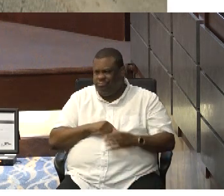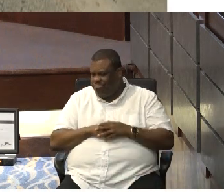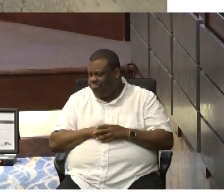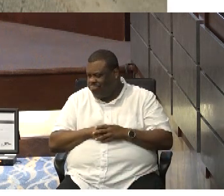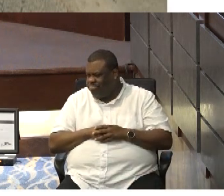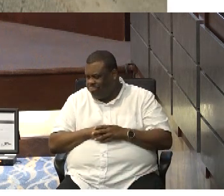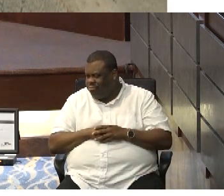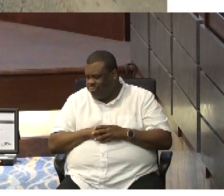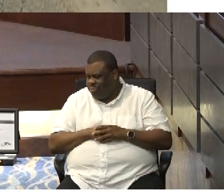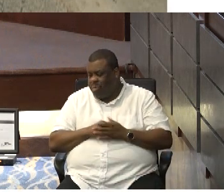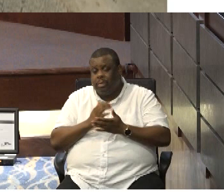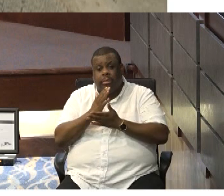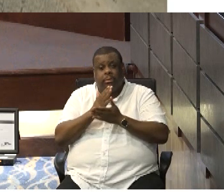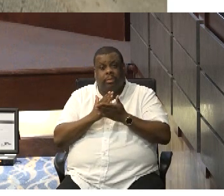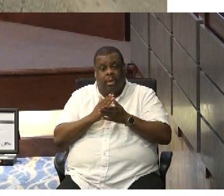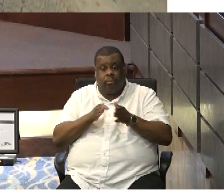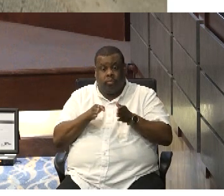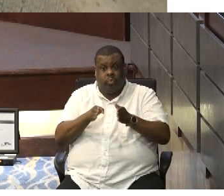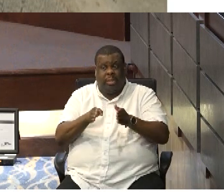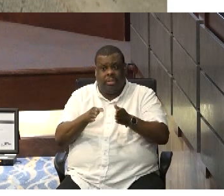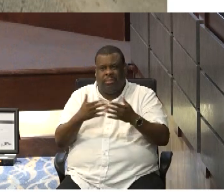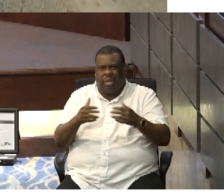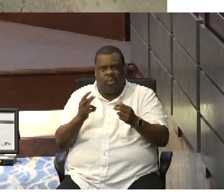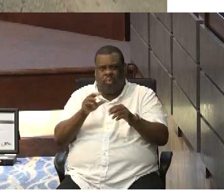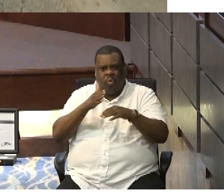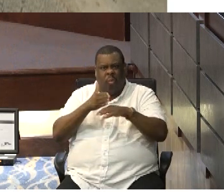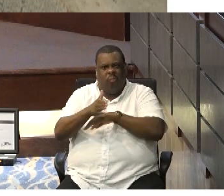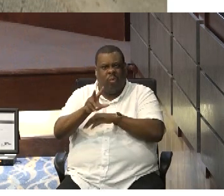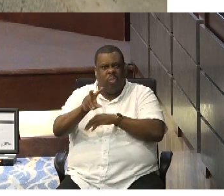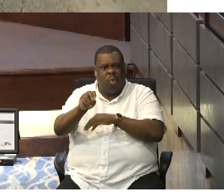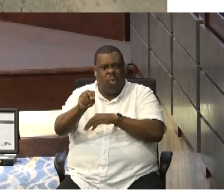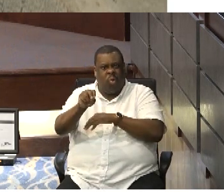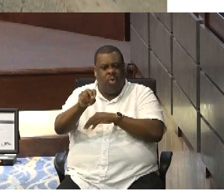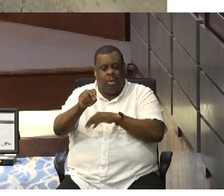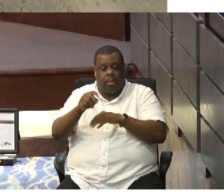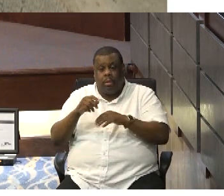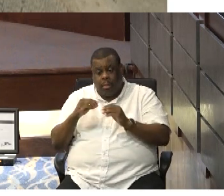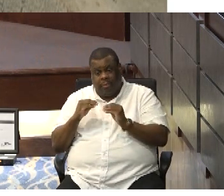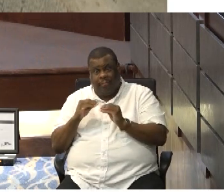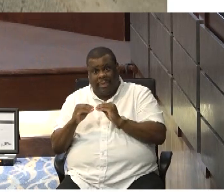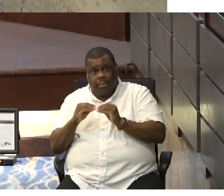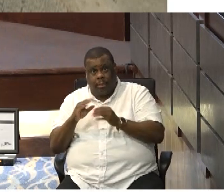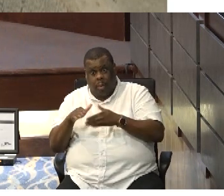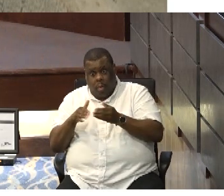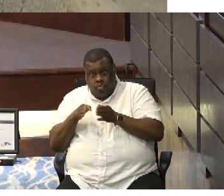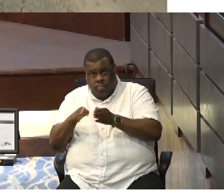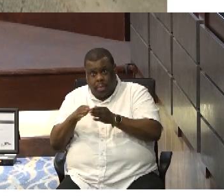are less than 30 years old in poor condition. So the total cost of that is